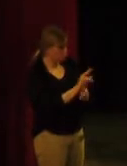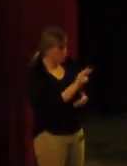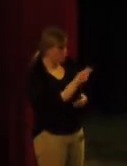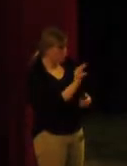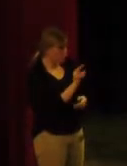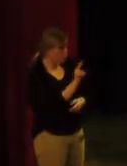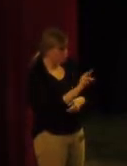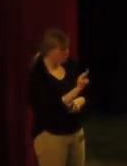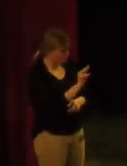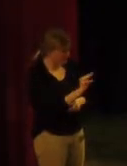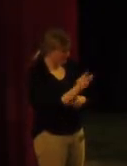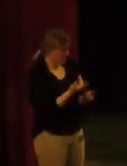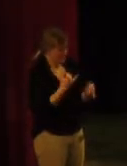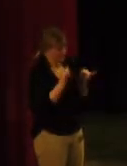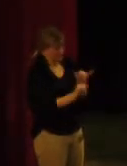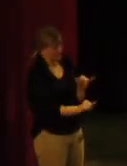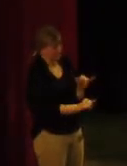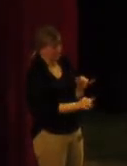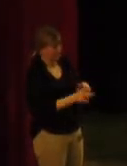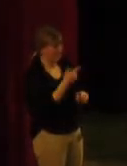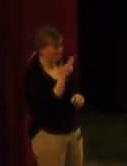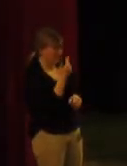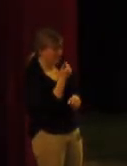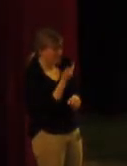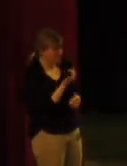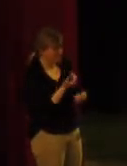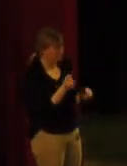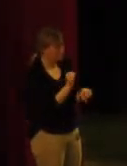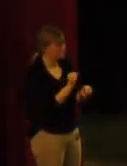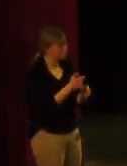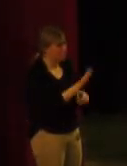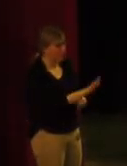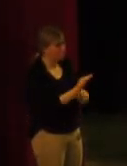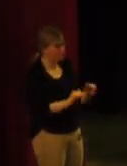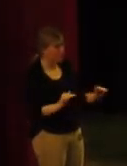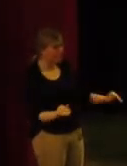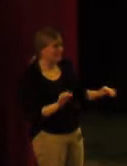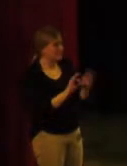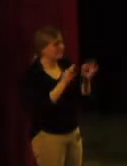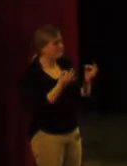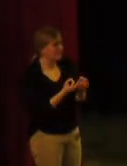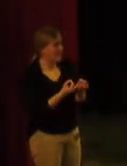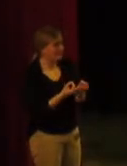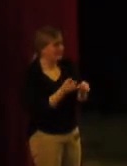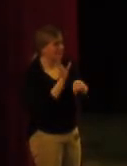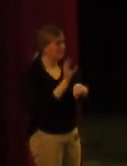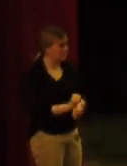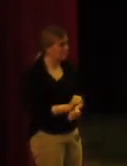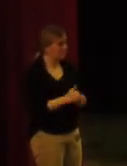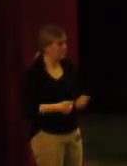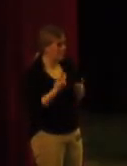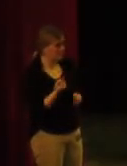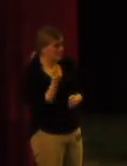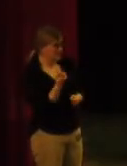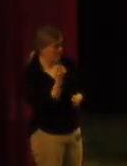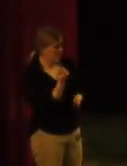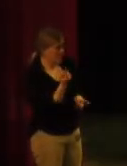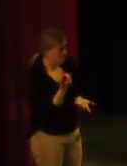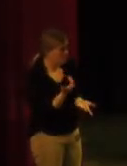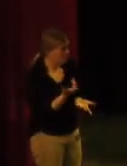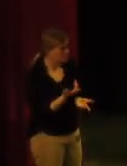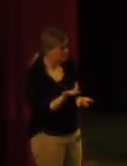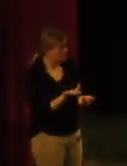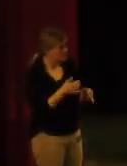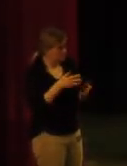stuck around. Funny, when you land somewhere for a few years, your kids get used to living somewhere, and you realize that wherever you planted